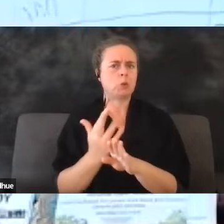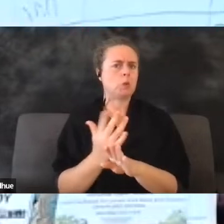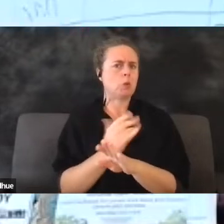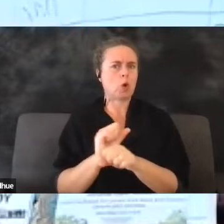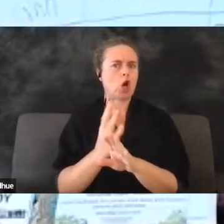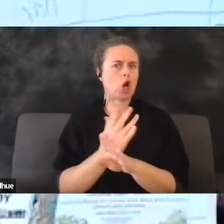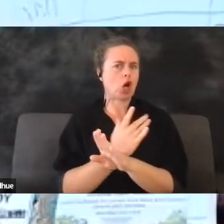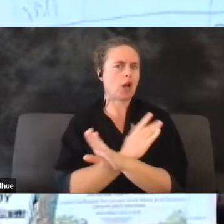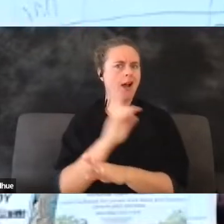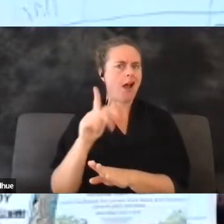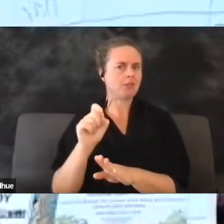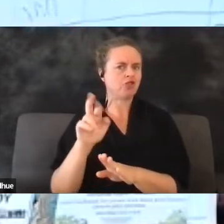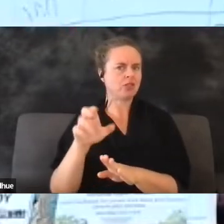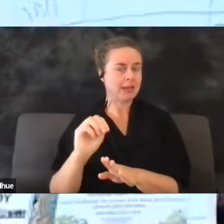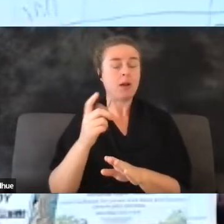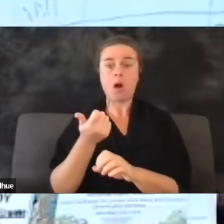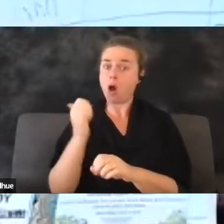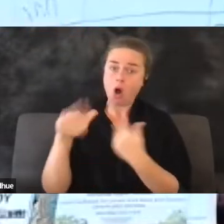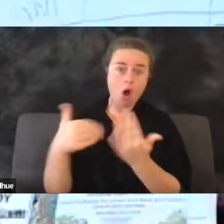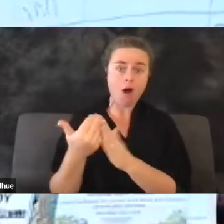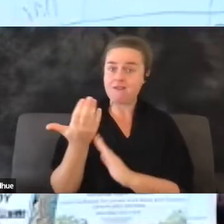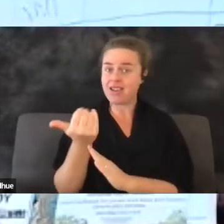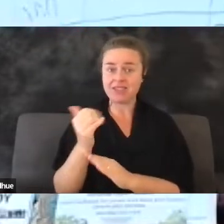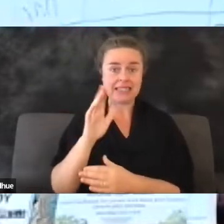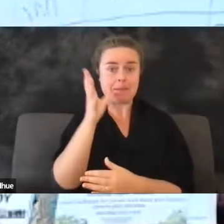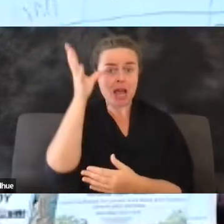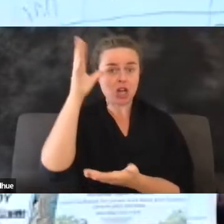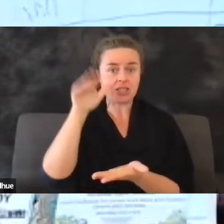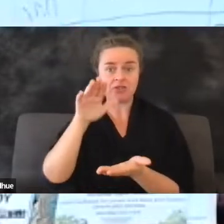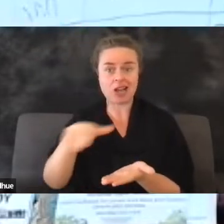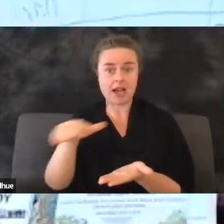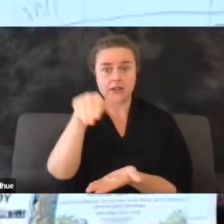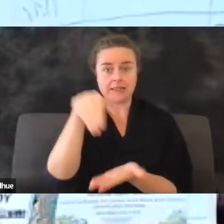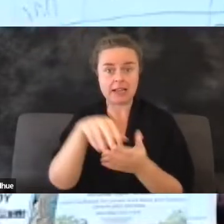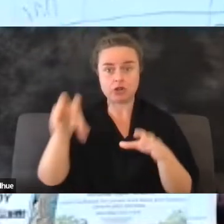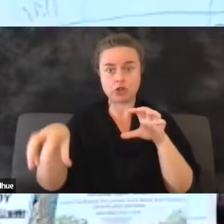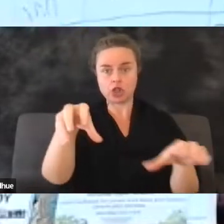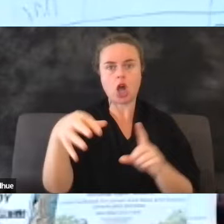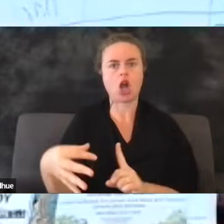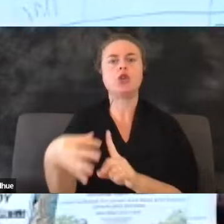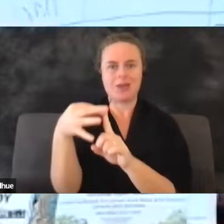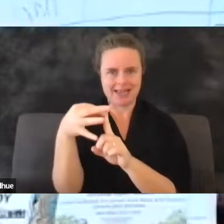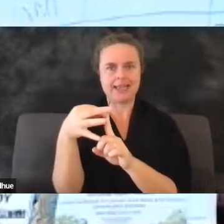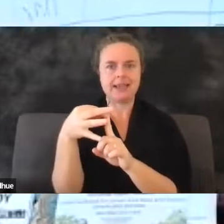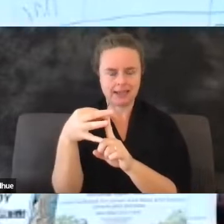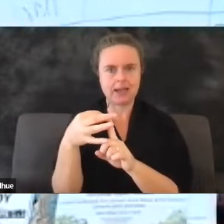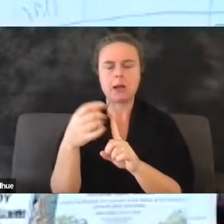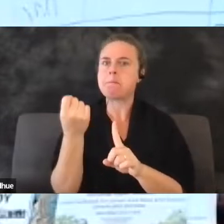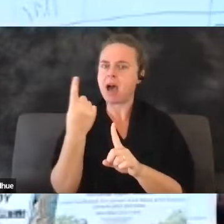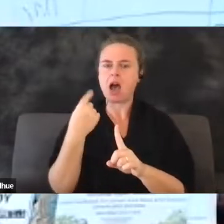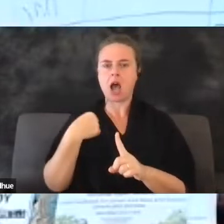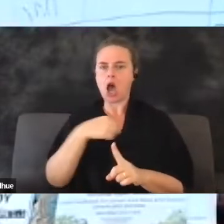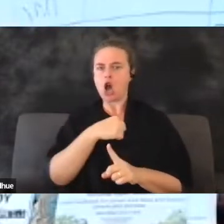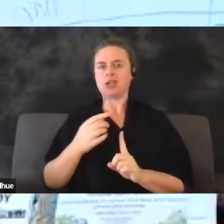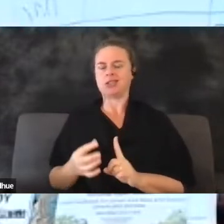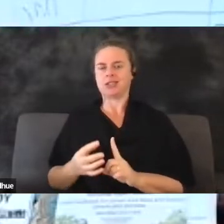our regions. Many are freestanding, but like I said, ours is unique in that we're embedded in our mental health agency,